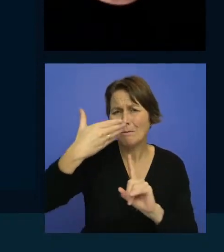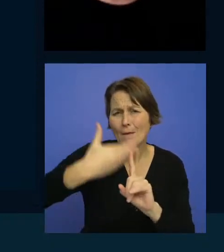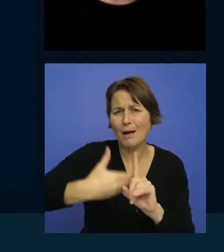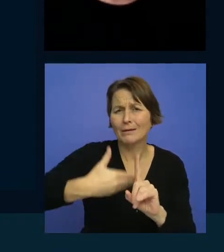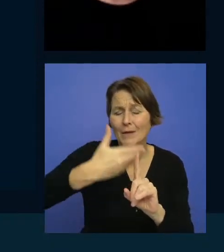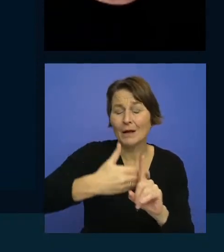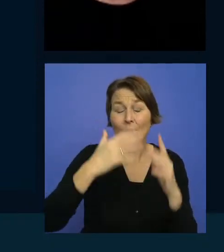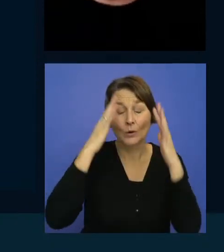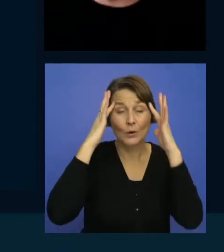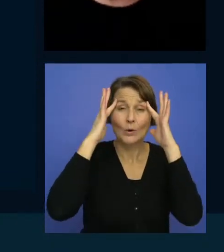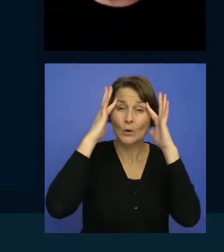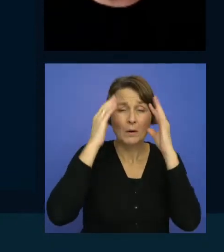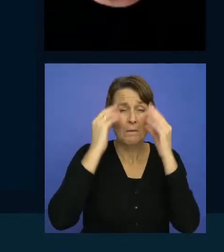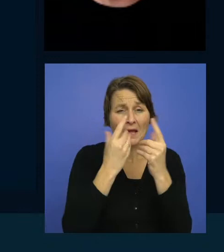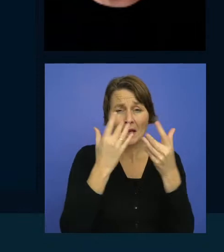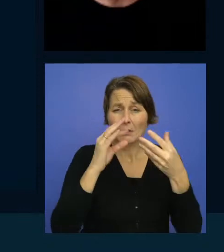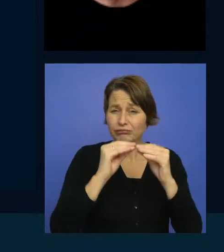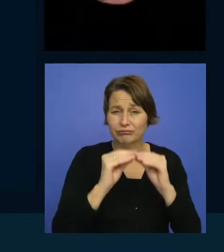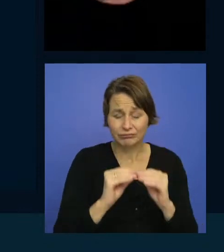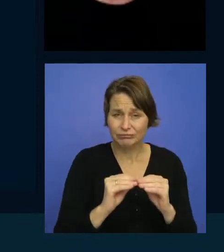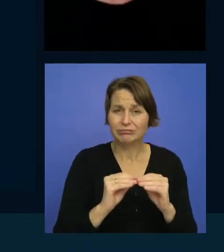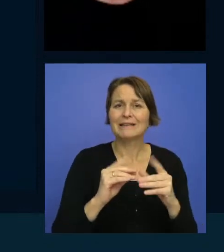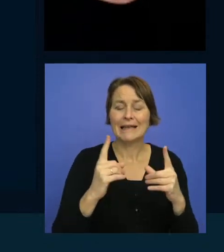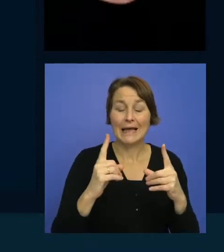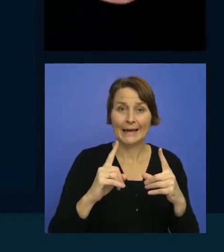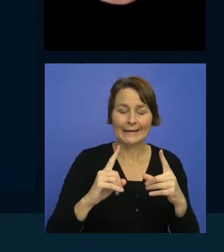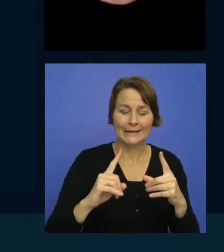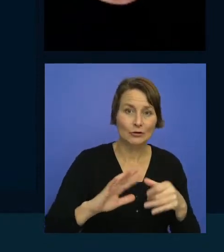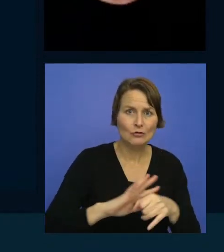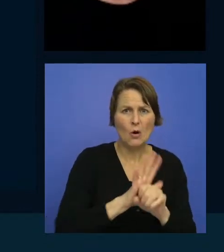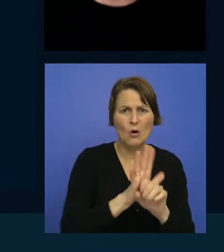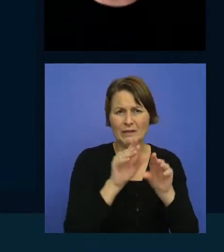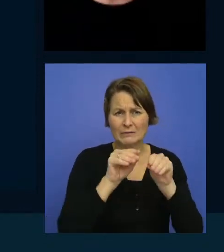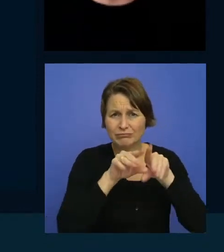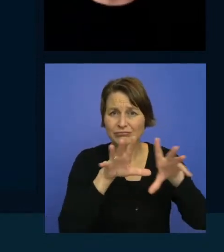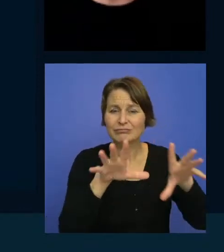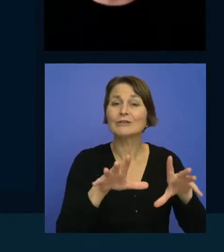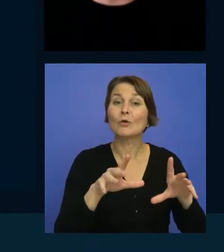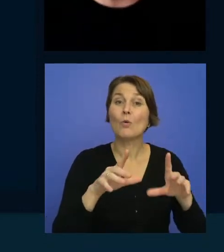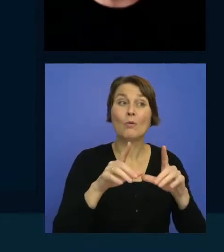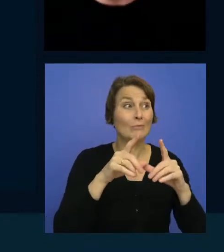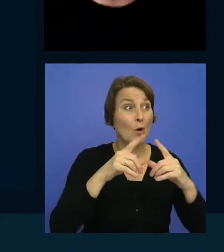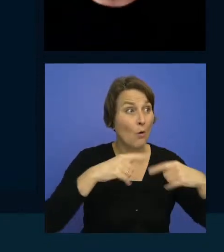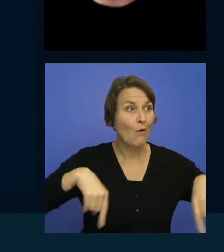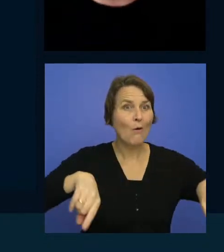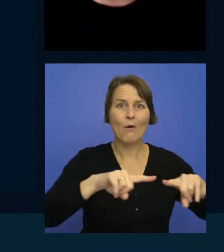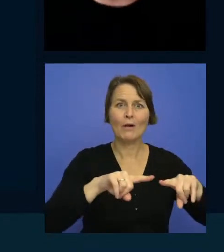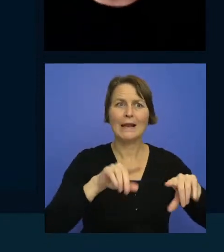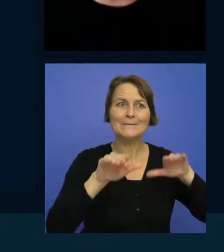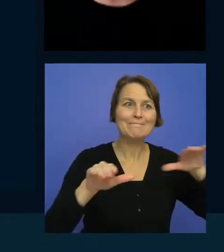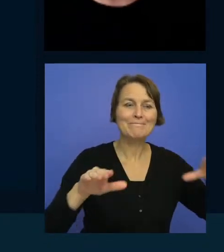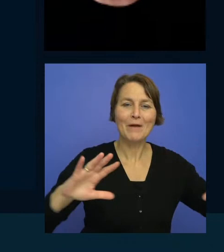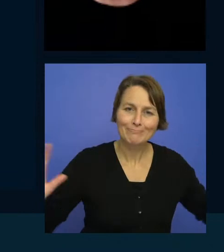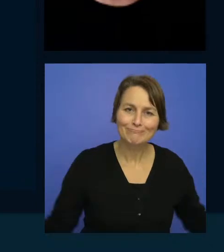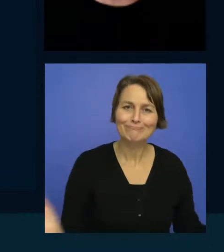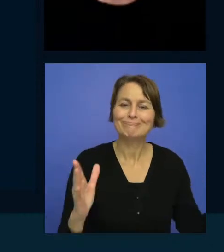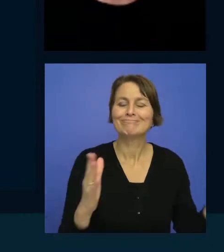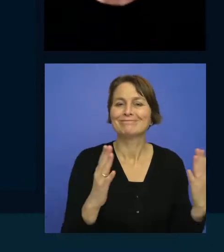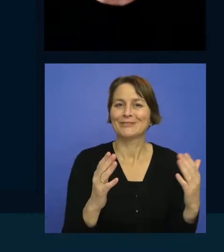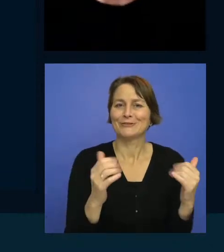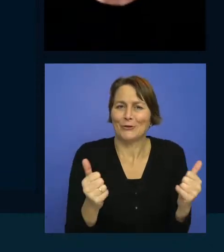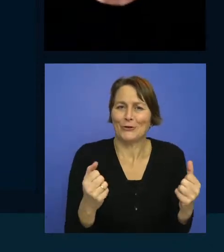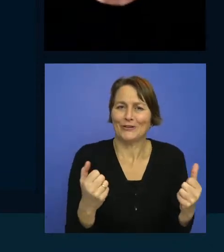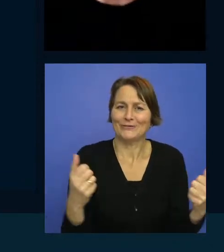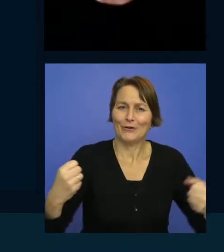You're navigating the change, and you're helping our customers, collective customers. So that's amazing. So just thank you. And